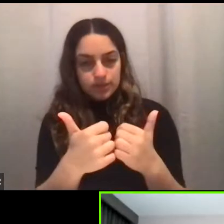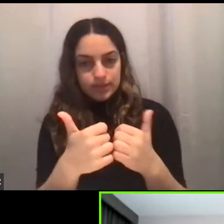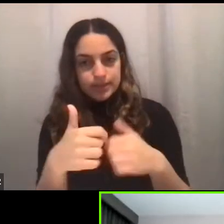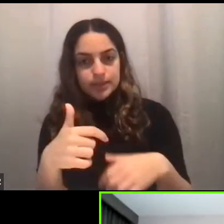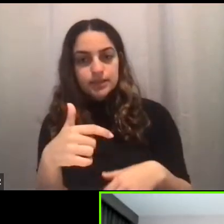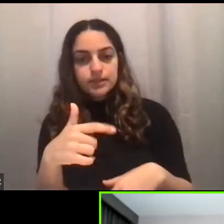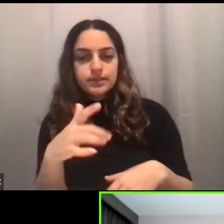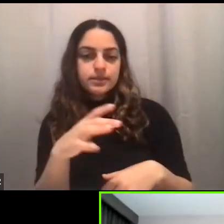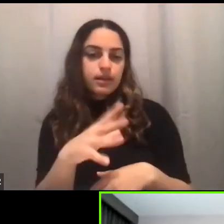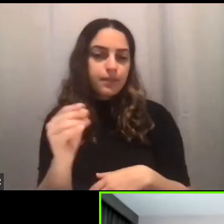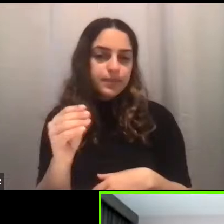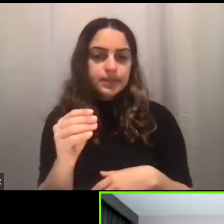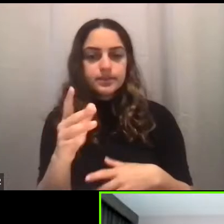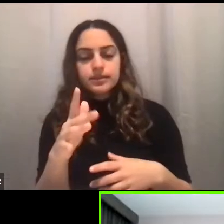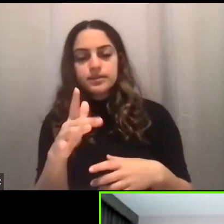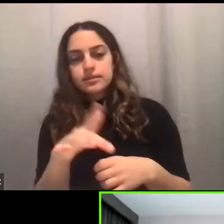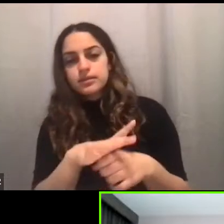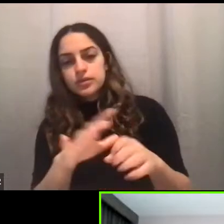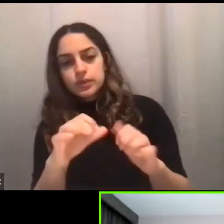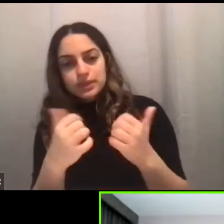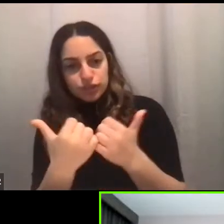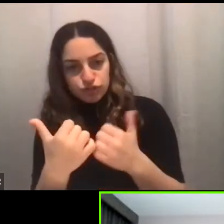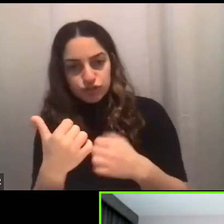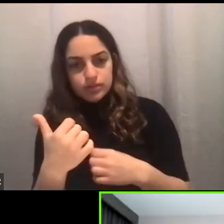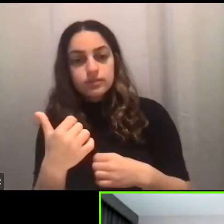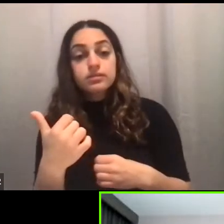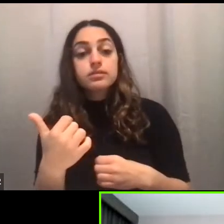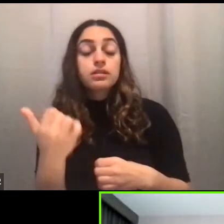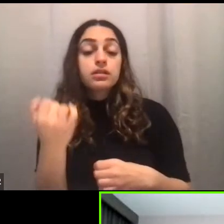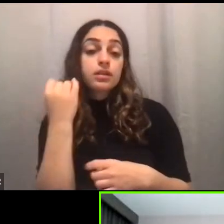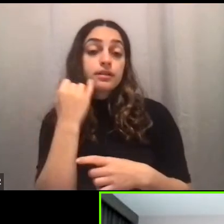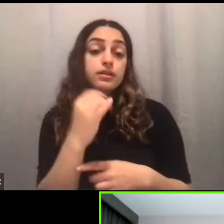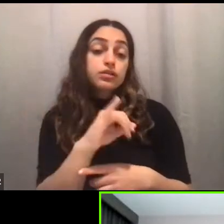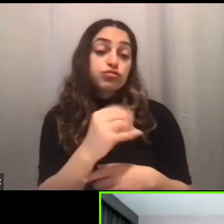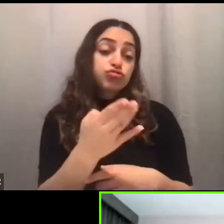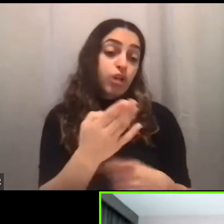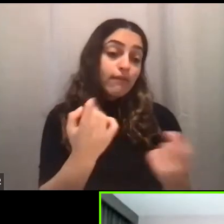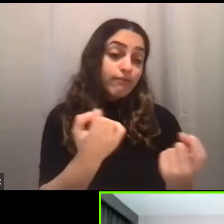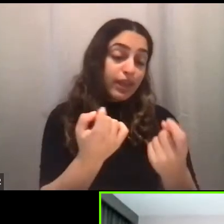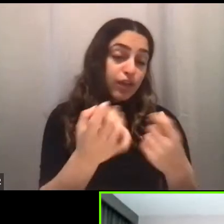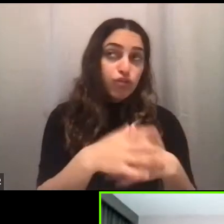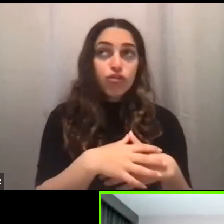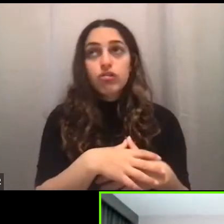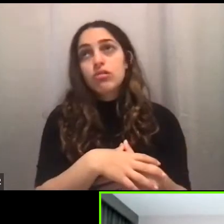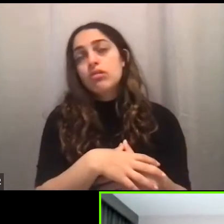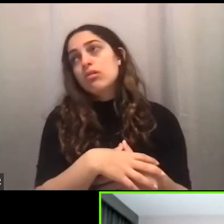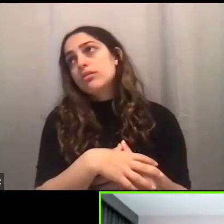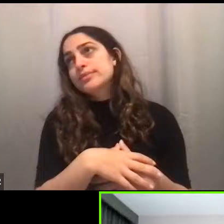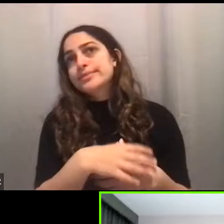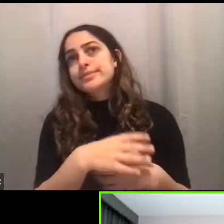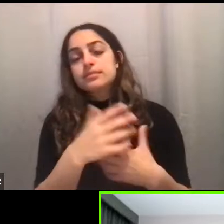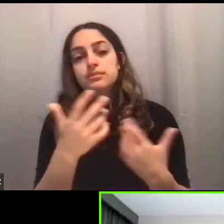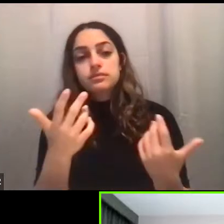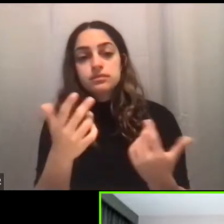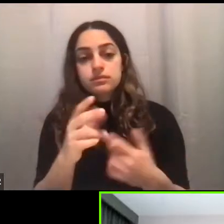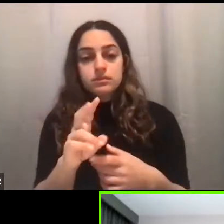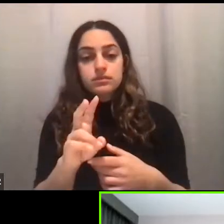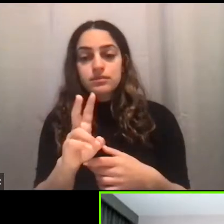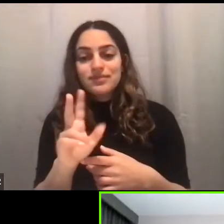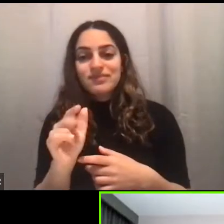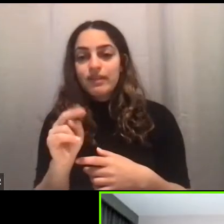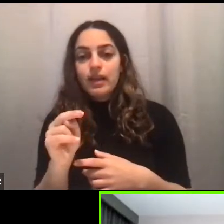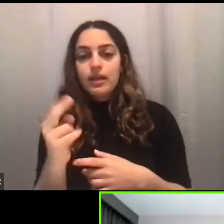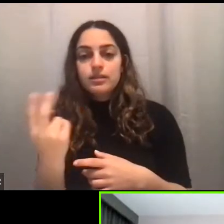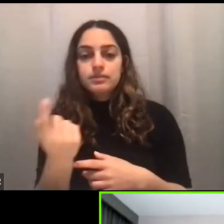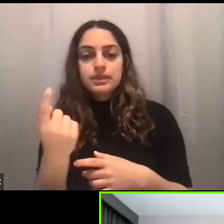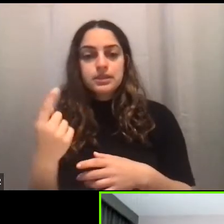uh companies and local associations uh whether it's job fairs uh a a van truck that is rigged